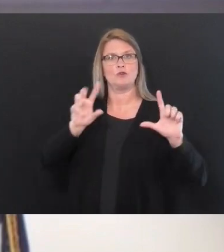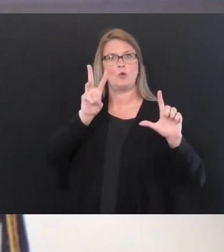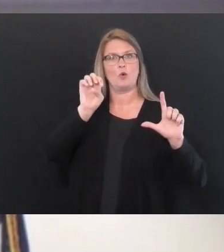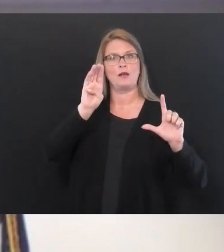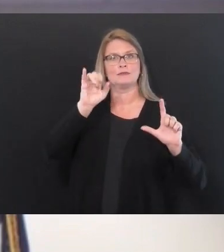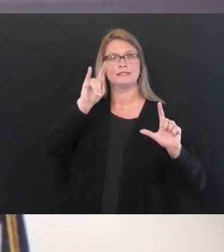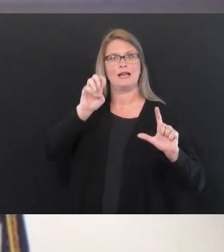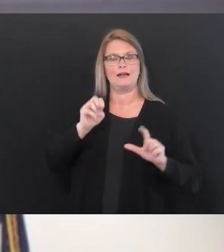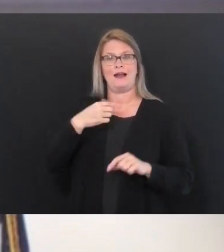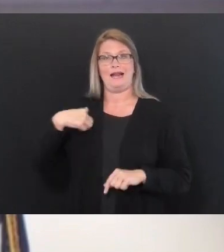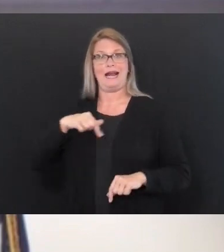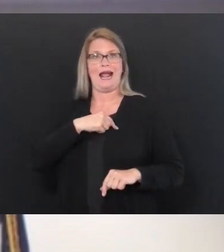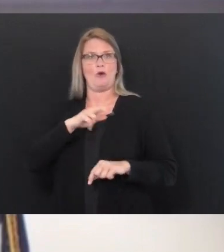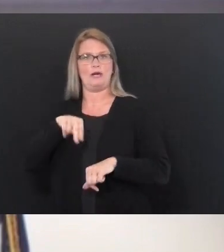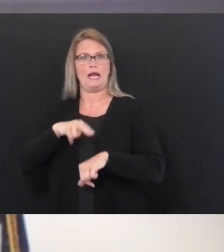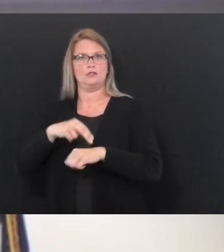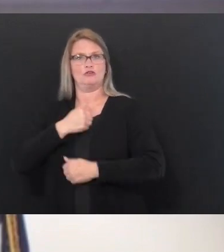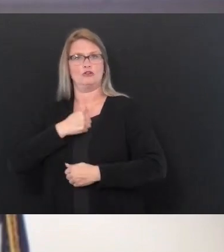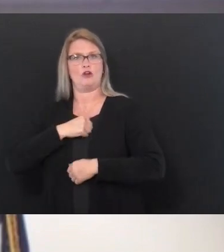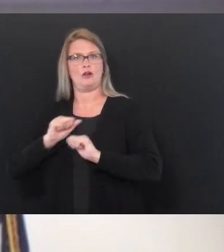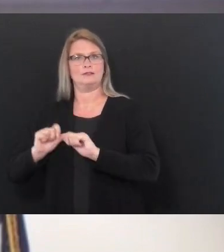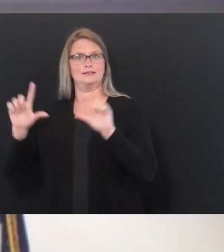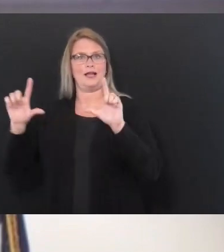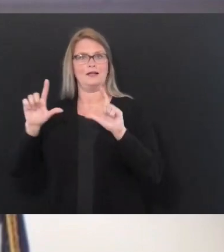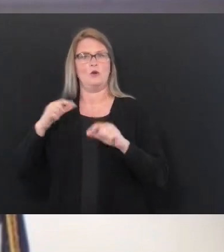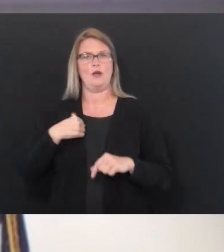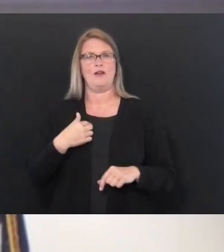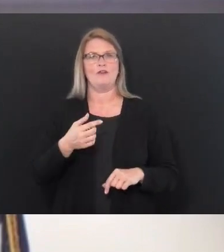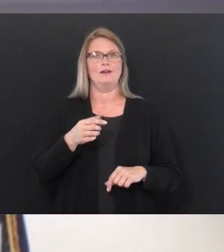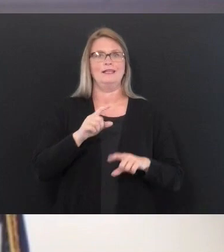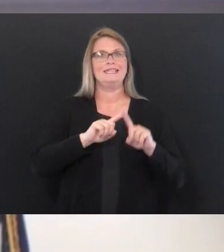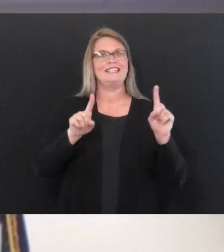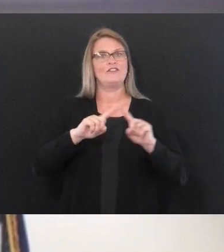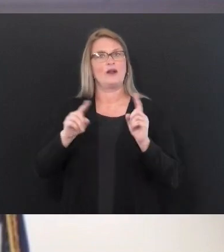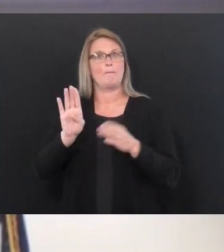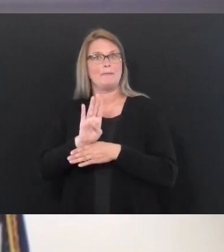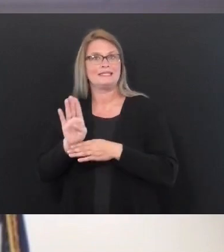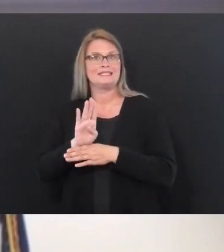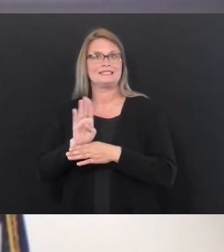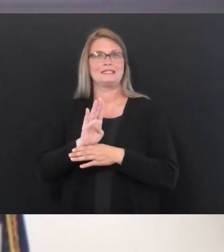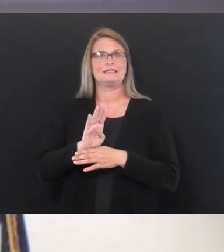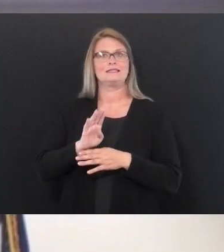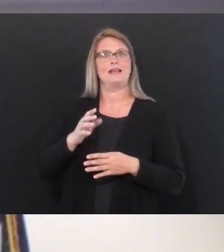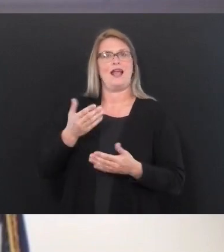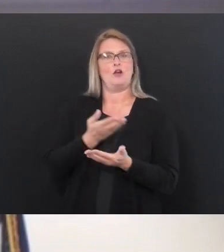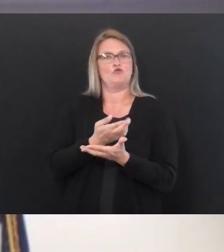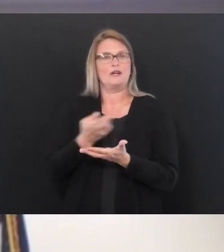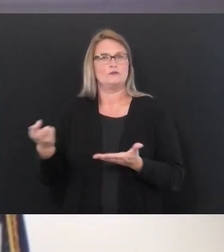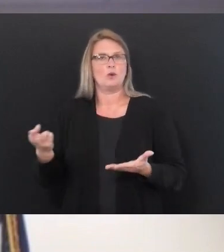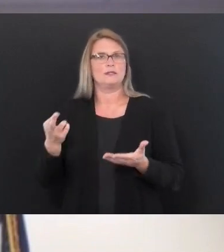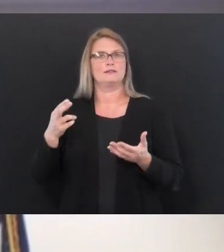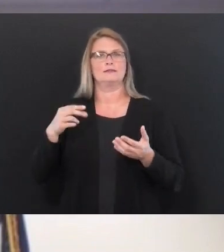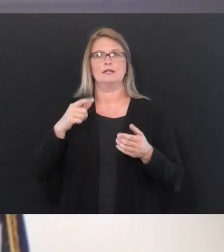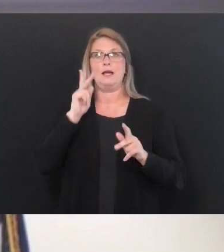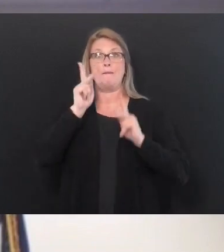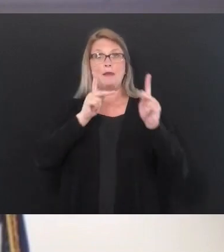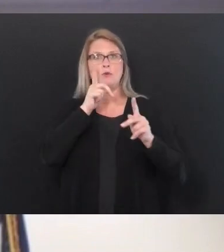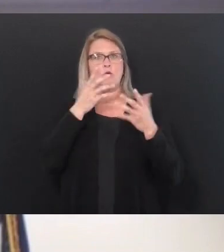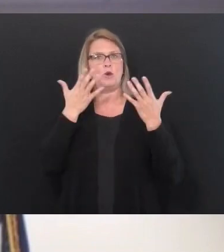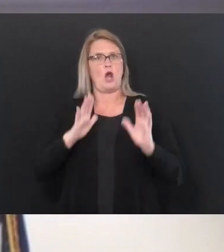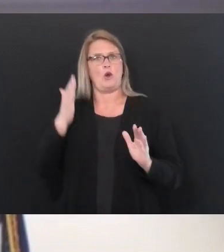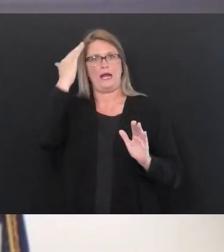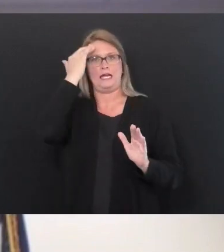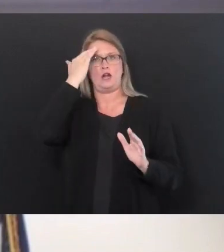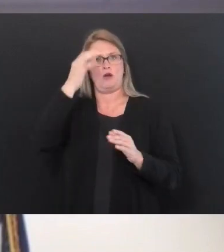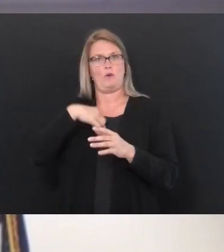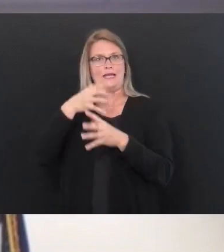site, we'll be putting out for businesses sources that we have already vetted as the state, who are vendors who we can